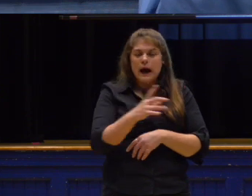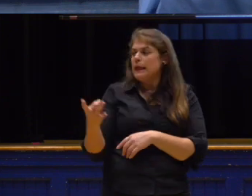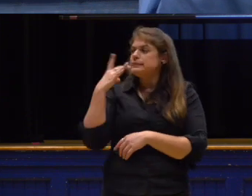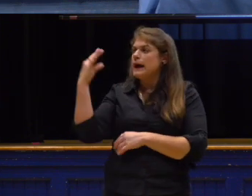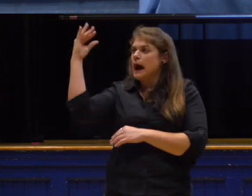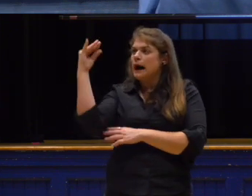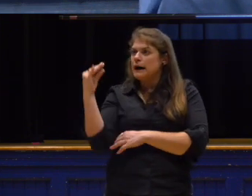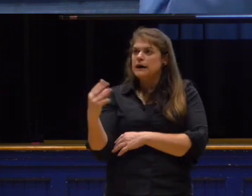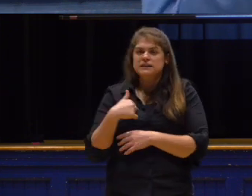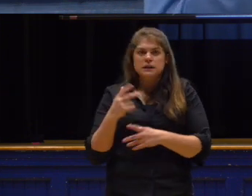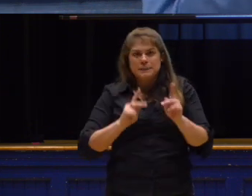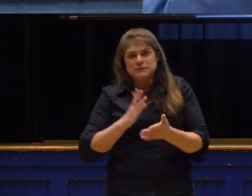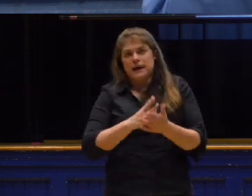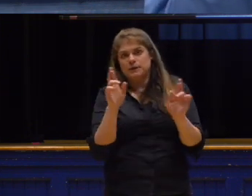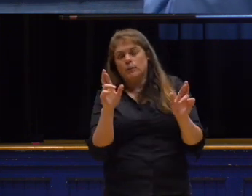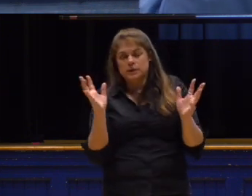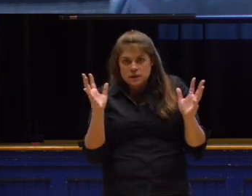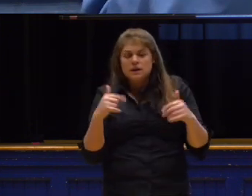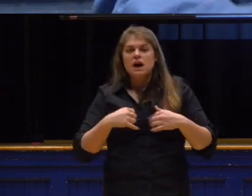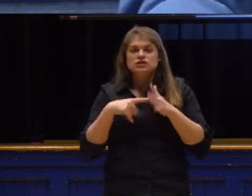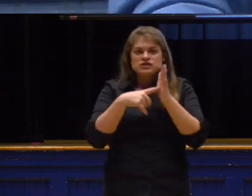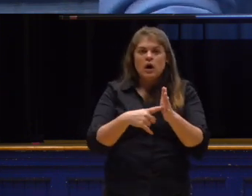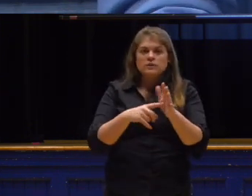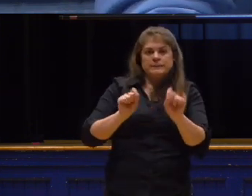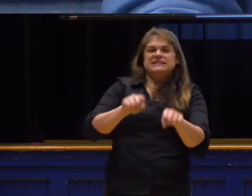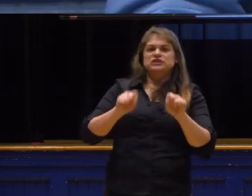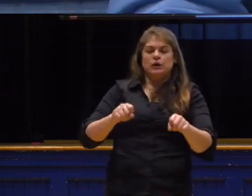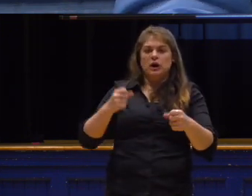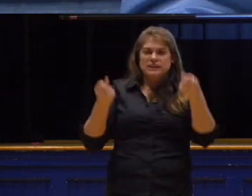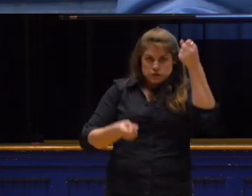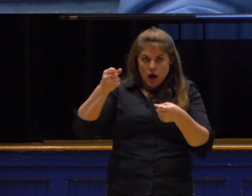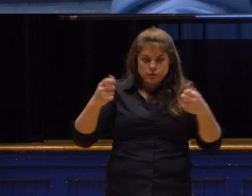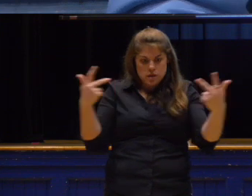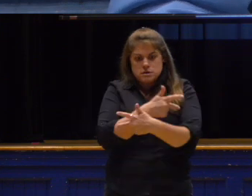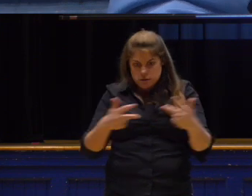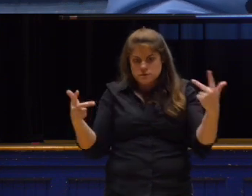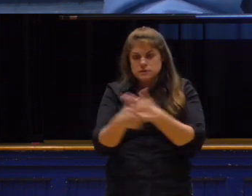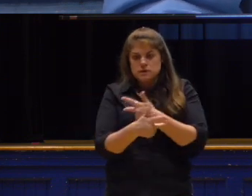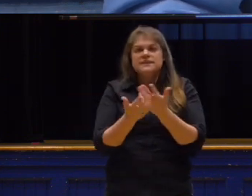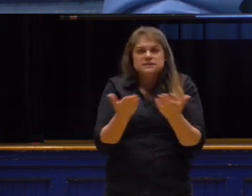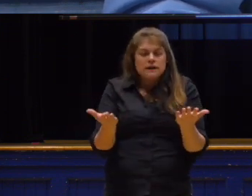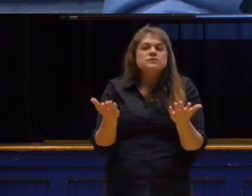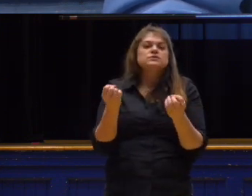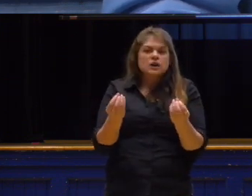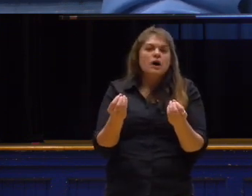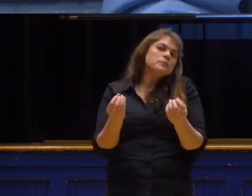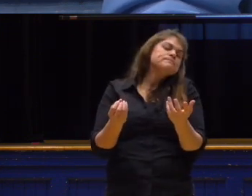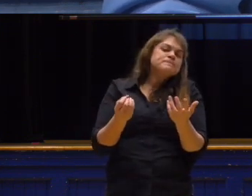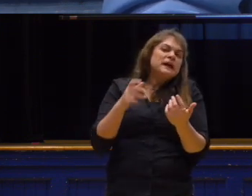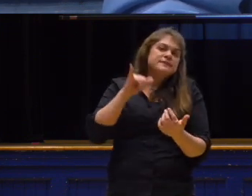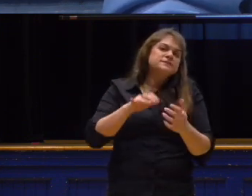light, people hopefully stopping. And it kind of shows how vehicles will be traversing. So it's